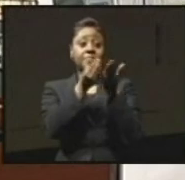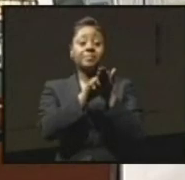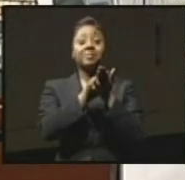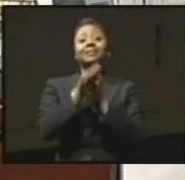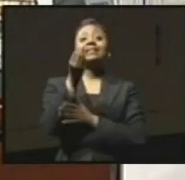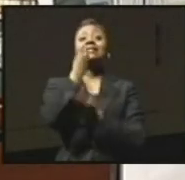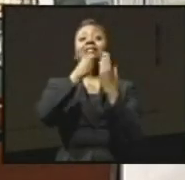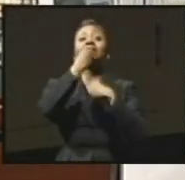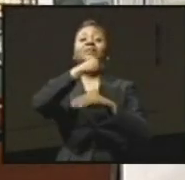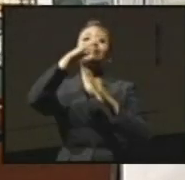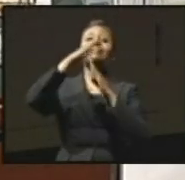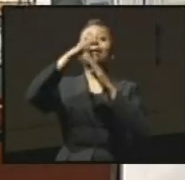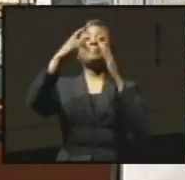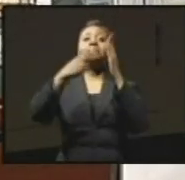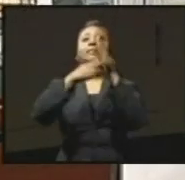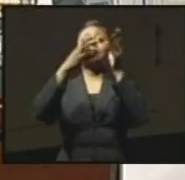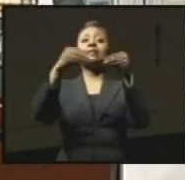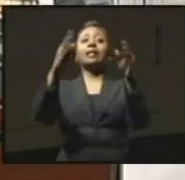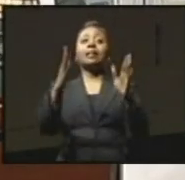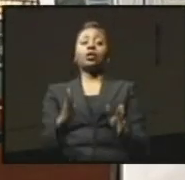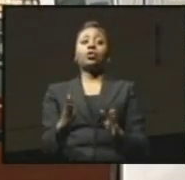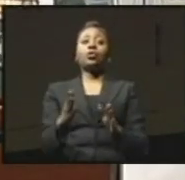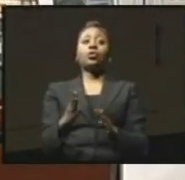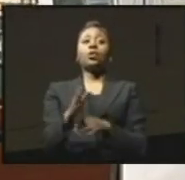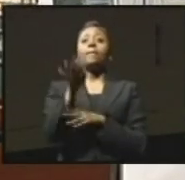seller. Minister Mohammed,